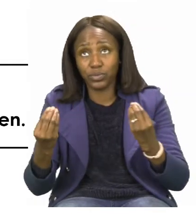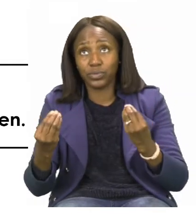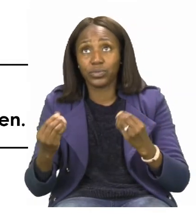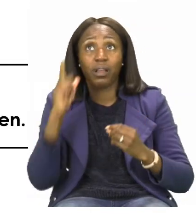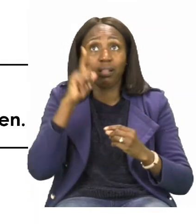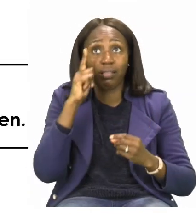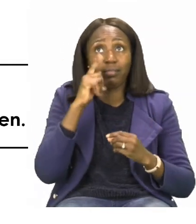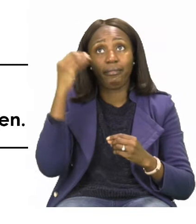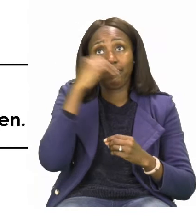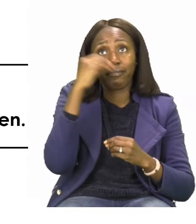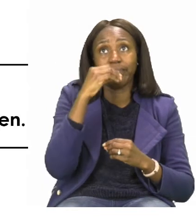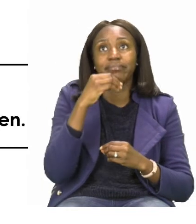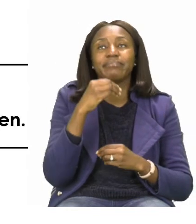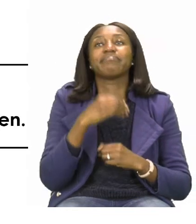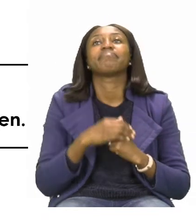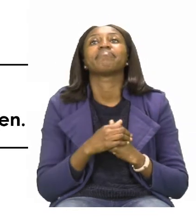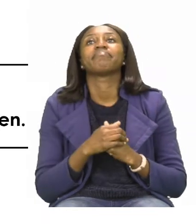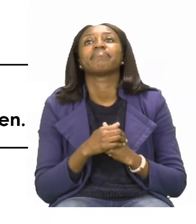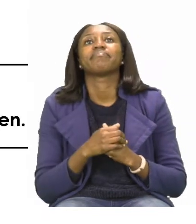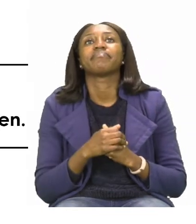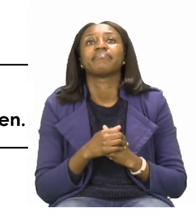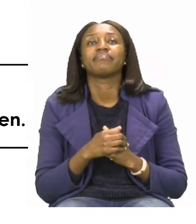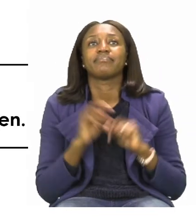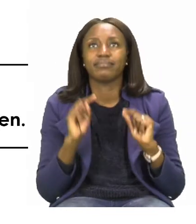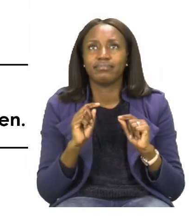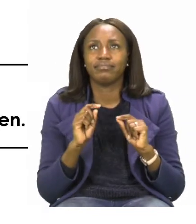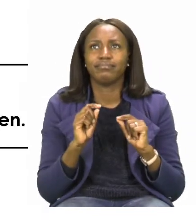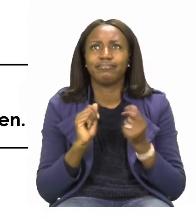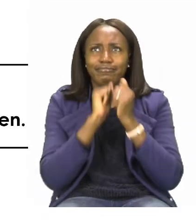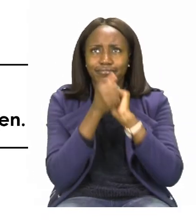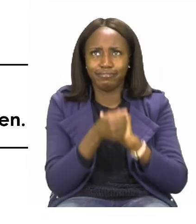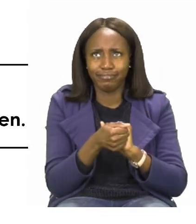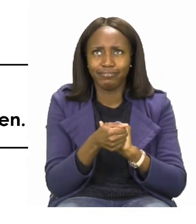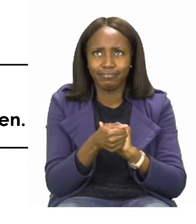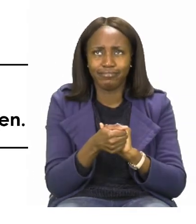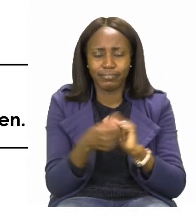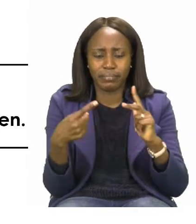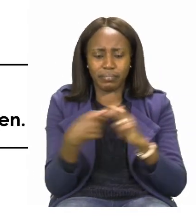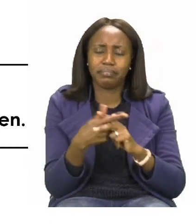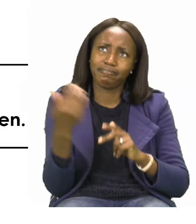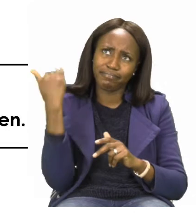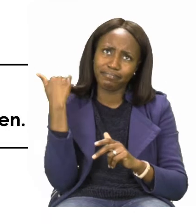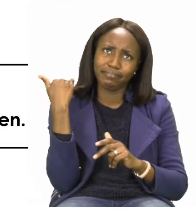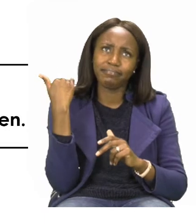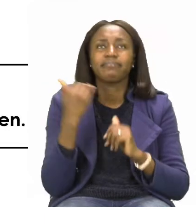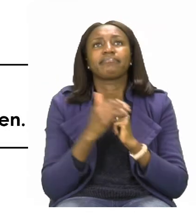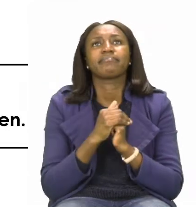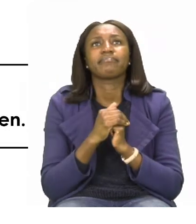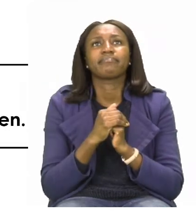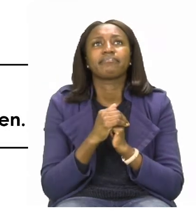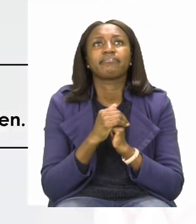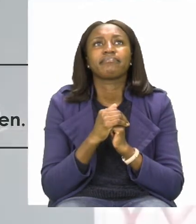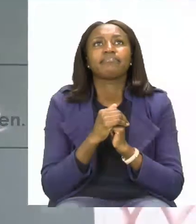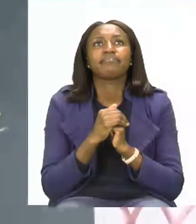kitchen. So you and I are going to change this one into a past tense verb. If we